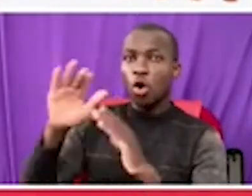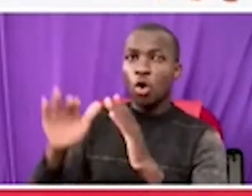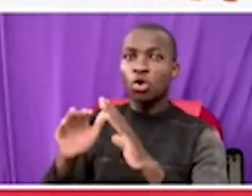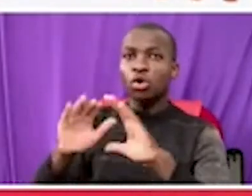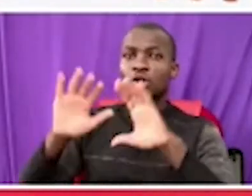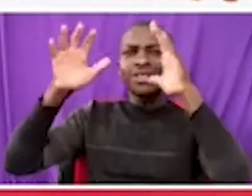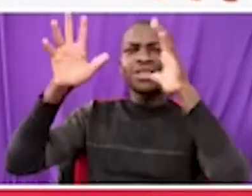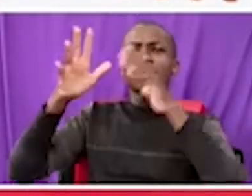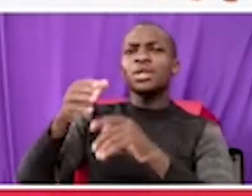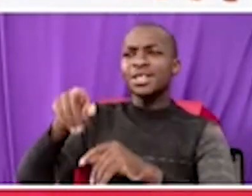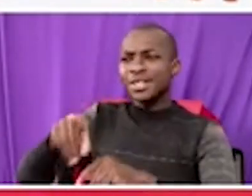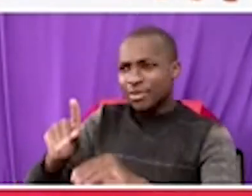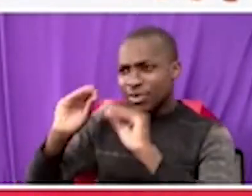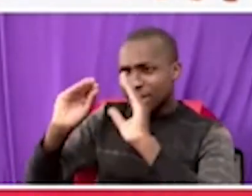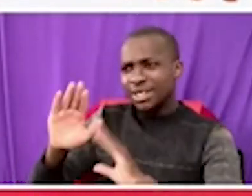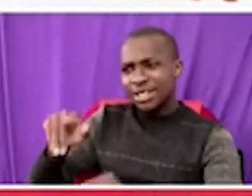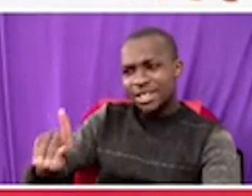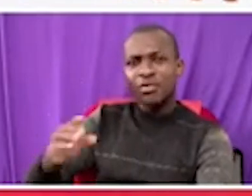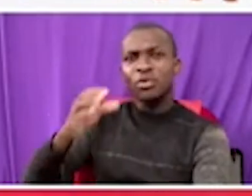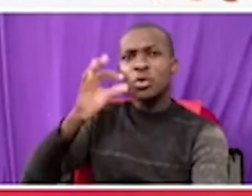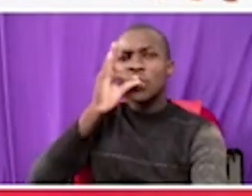alcoholics.